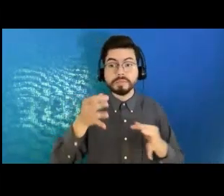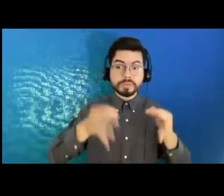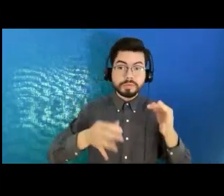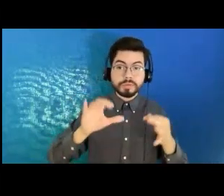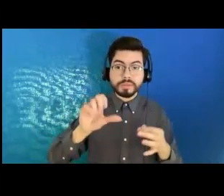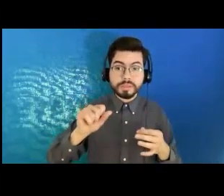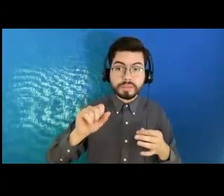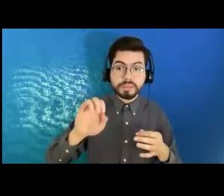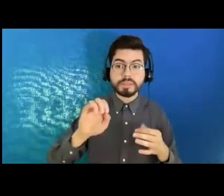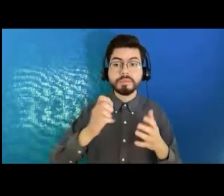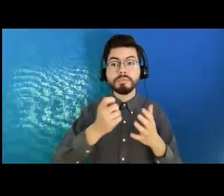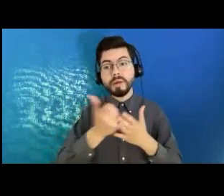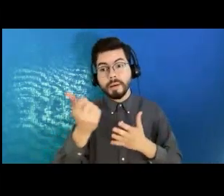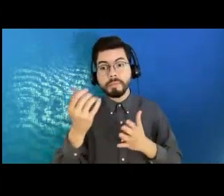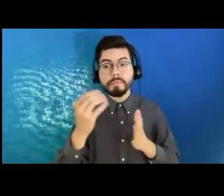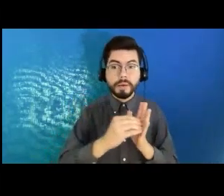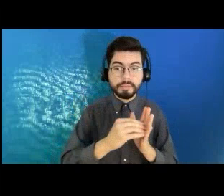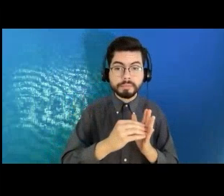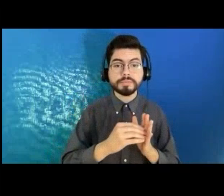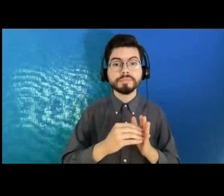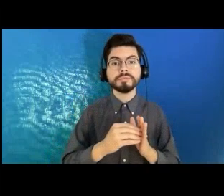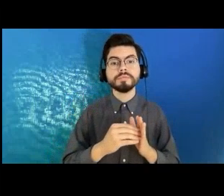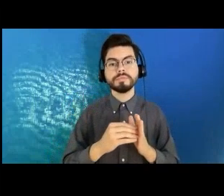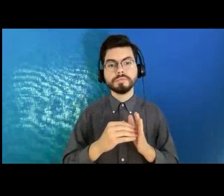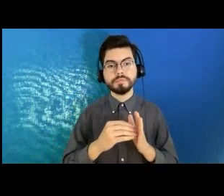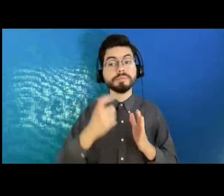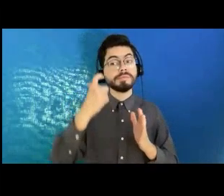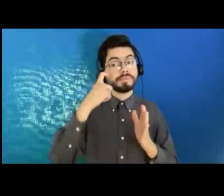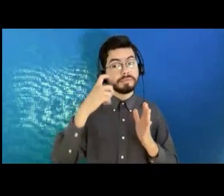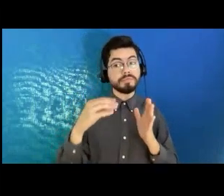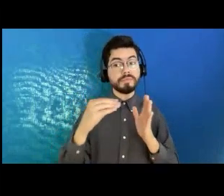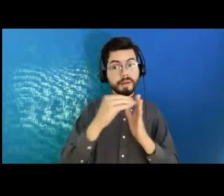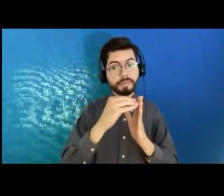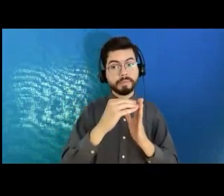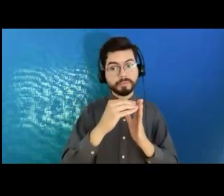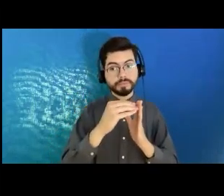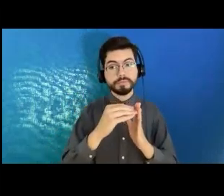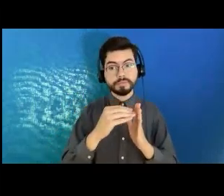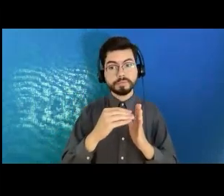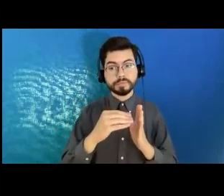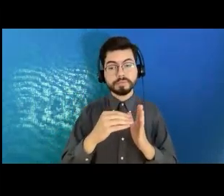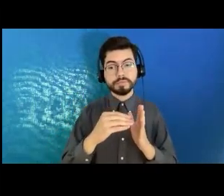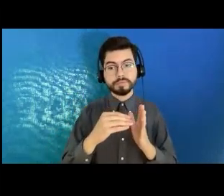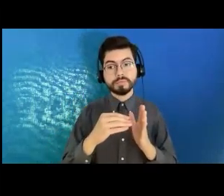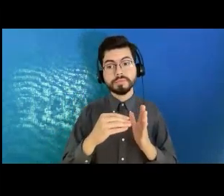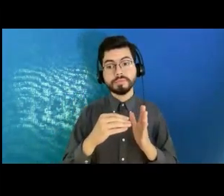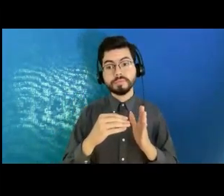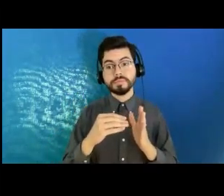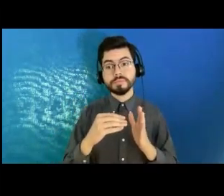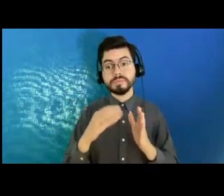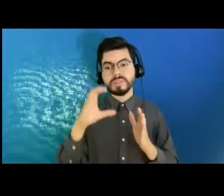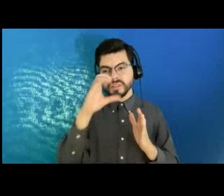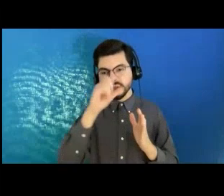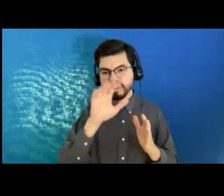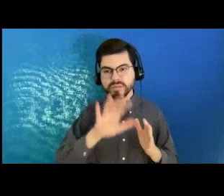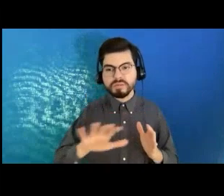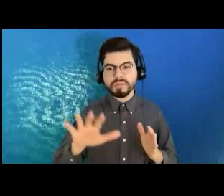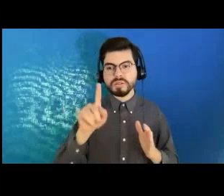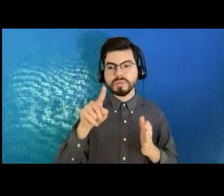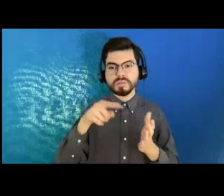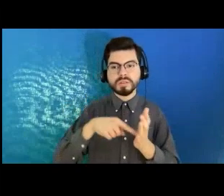and now we're back to listing. The latest estimate is about 1,100 bears in the